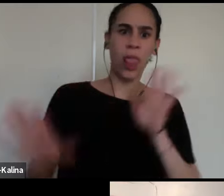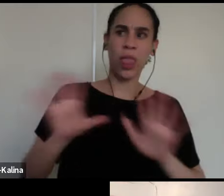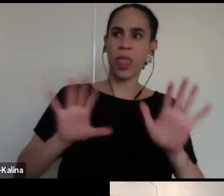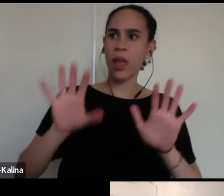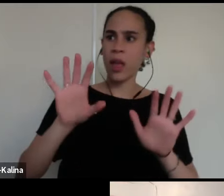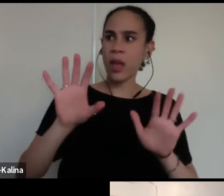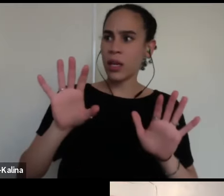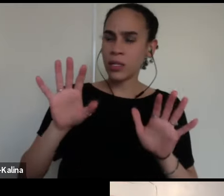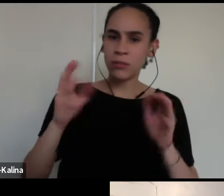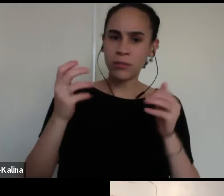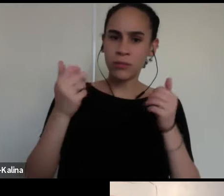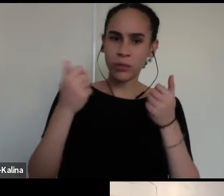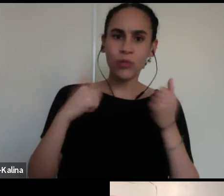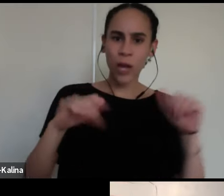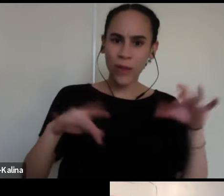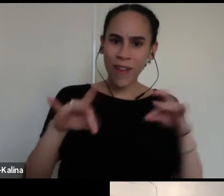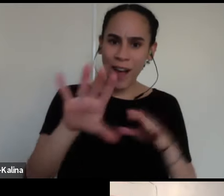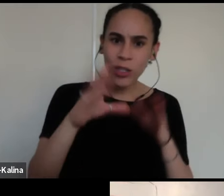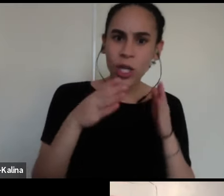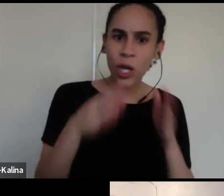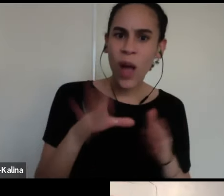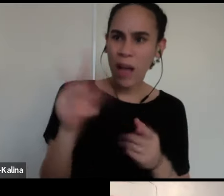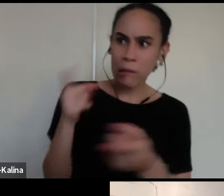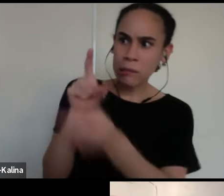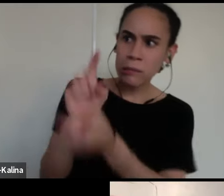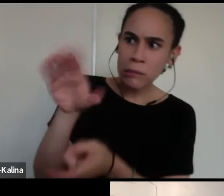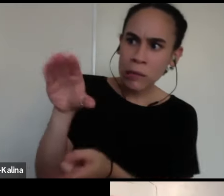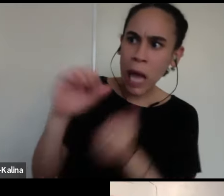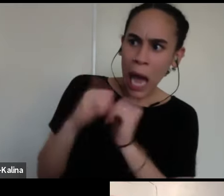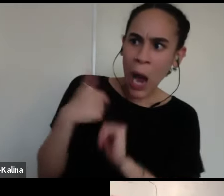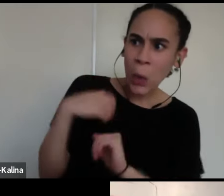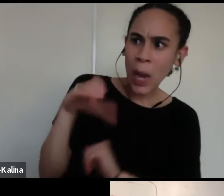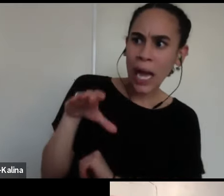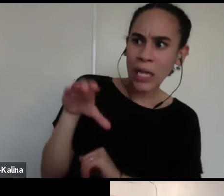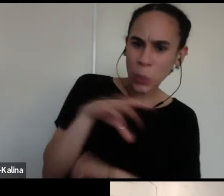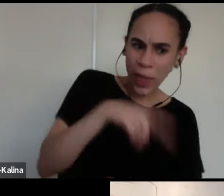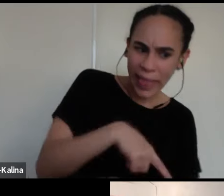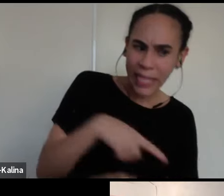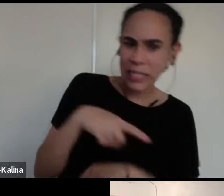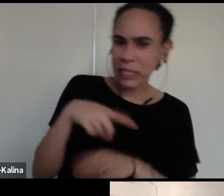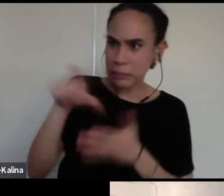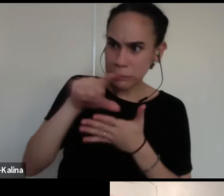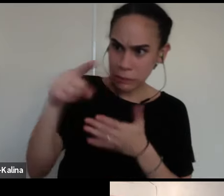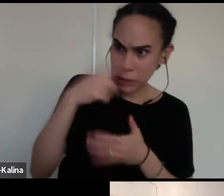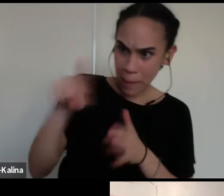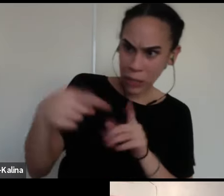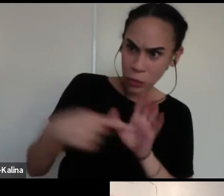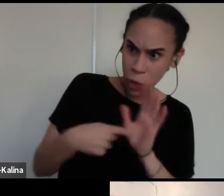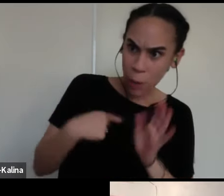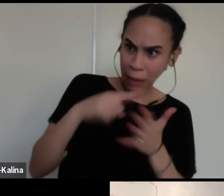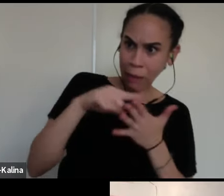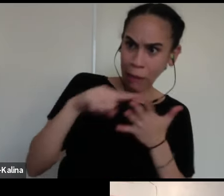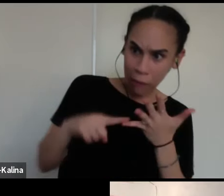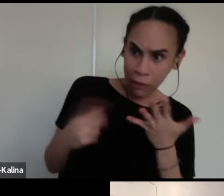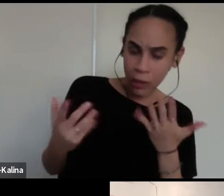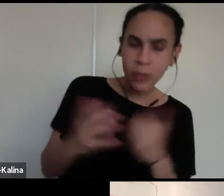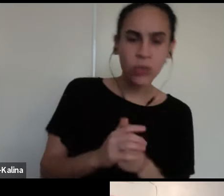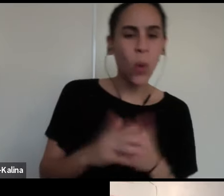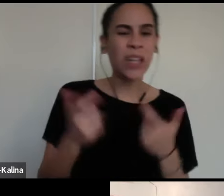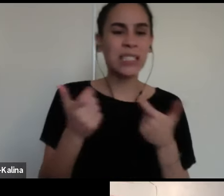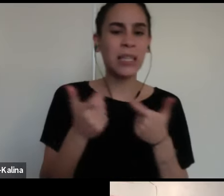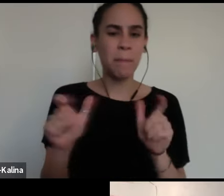somebody there with you that you can go to and say, hey, how do I do this? How do I go there? Yeah. Makes a big difference too.